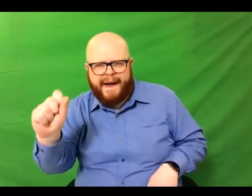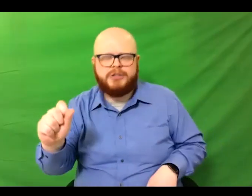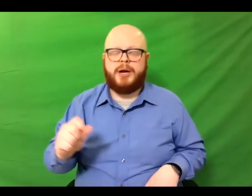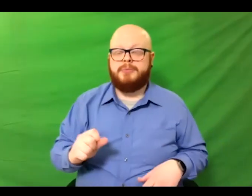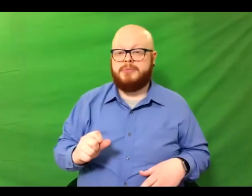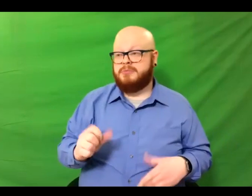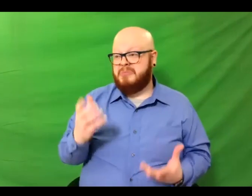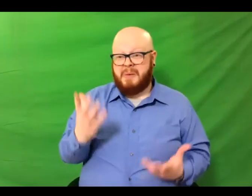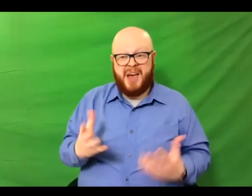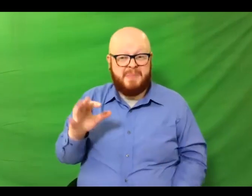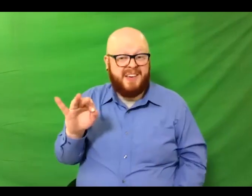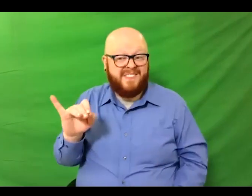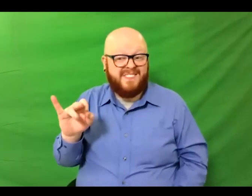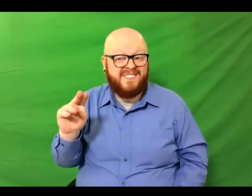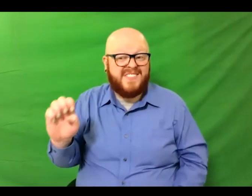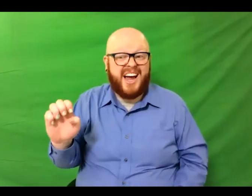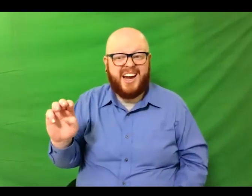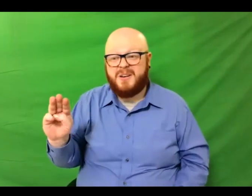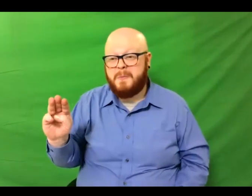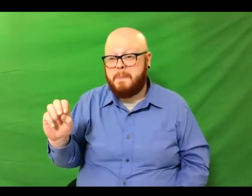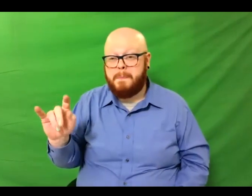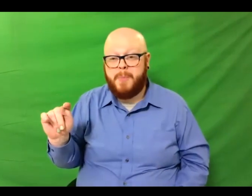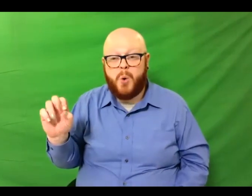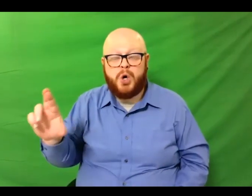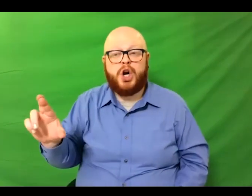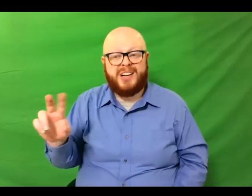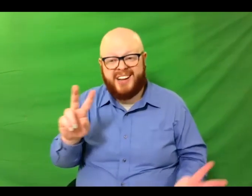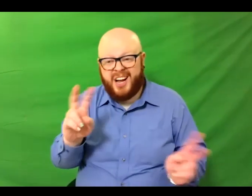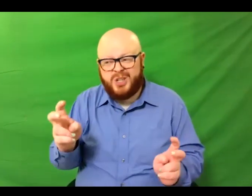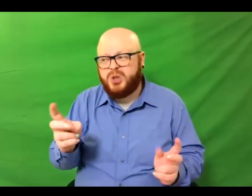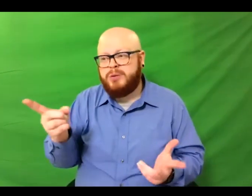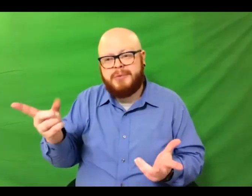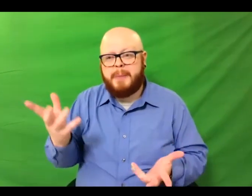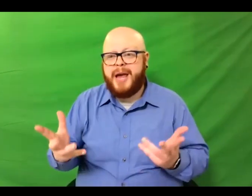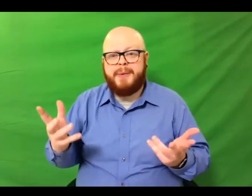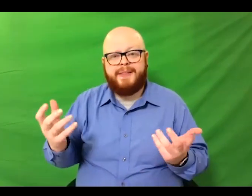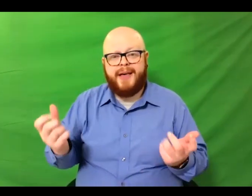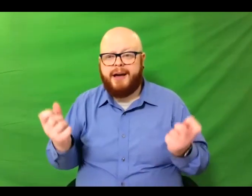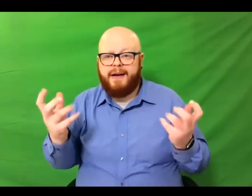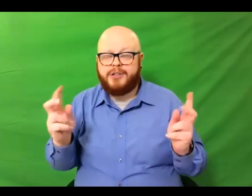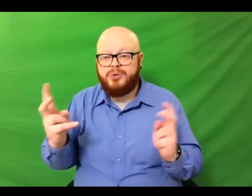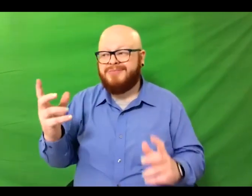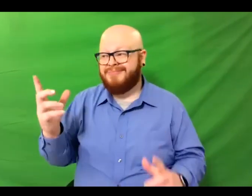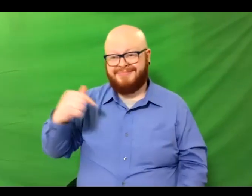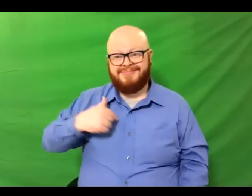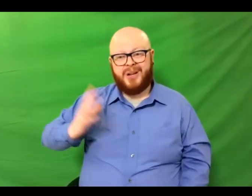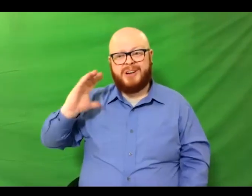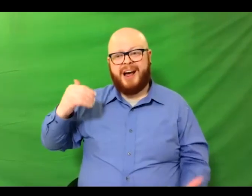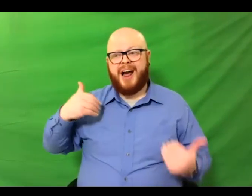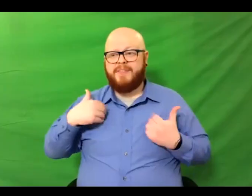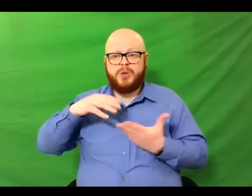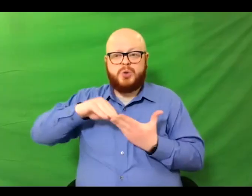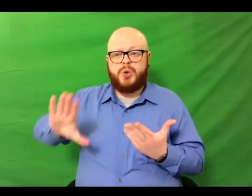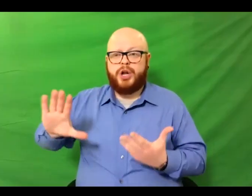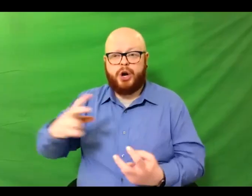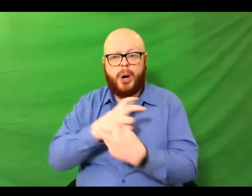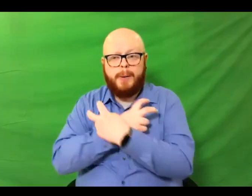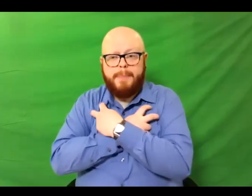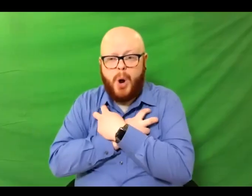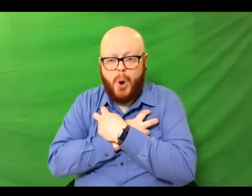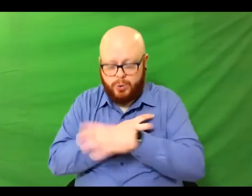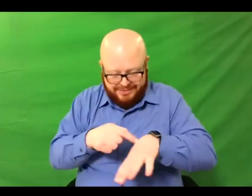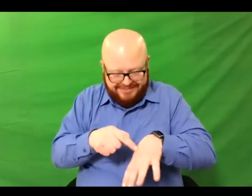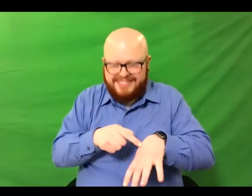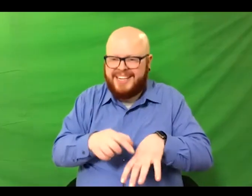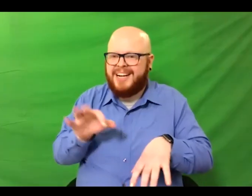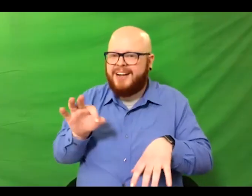issue, accept production variations as long as they're consistent use. I had a student whose bones were actually fused. So her R was kind of like this